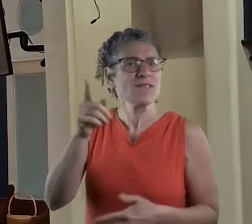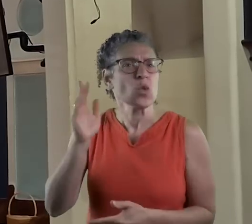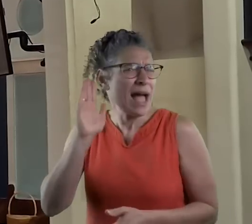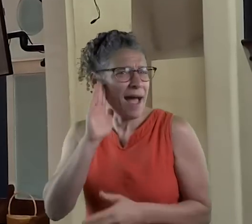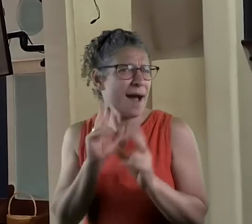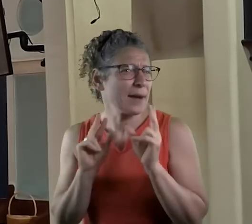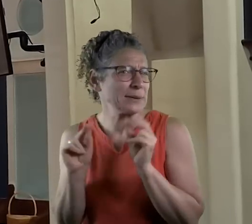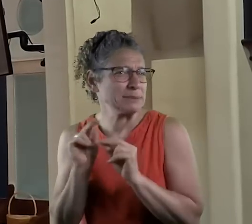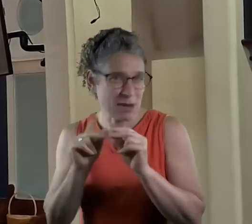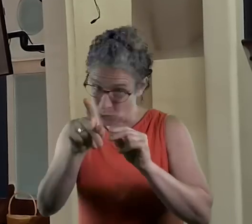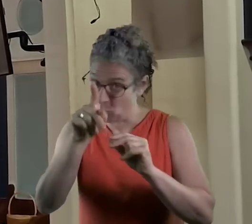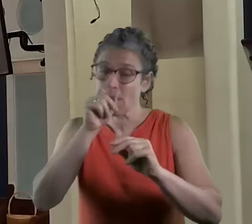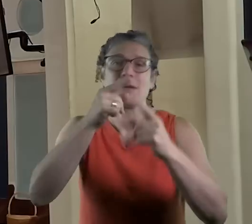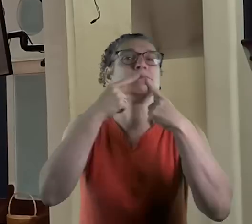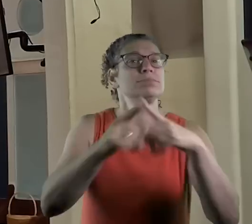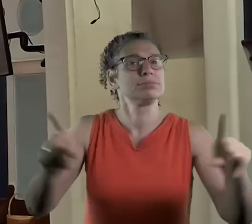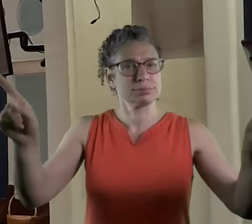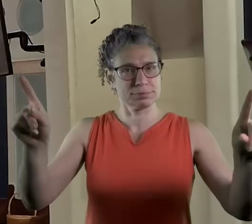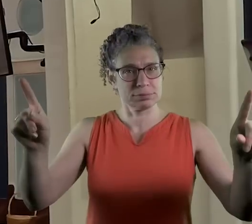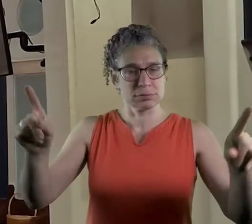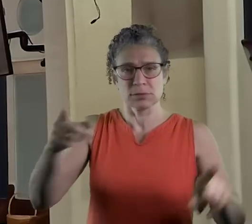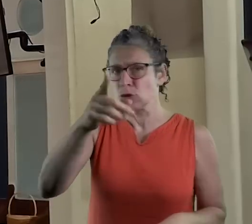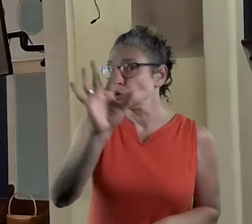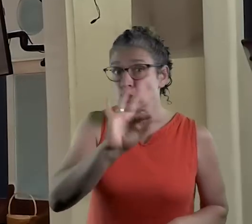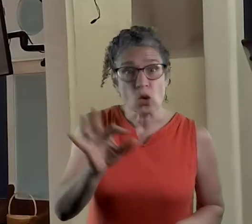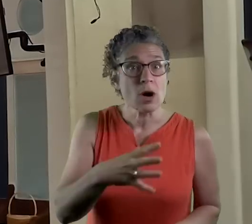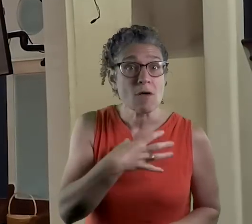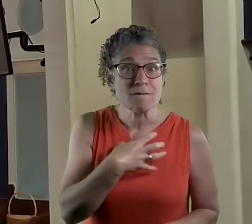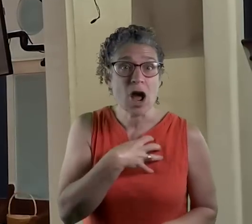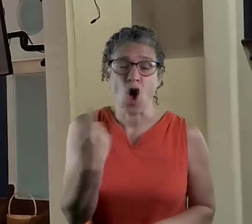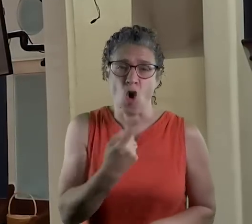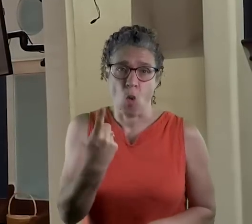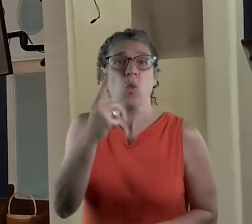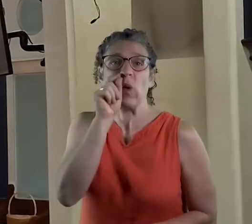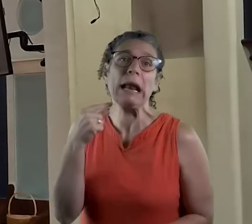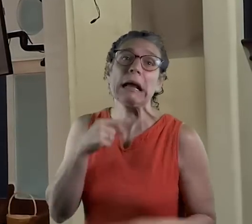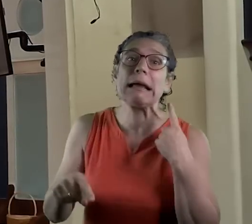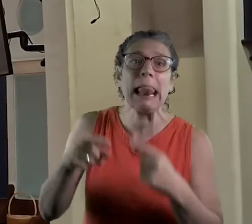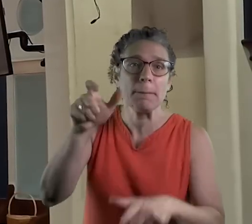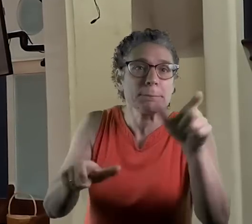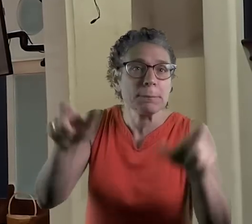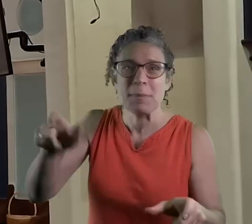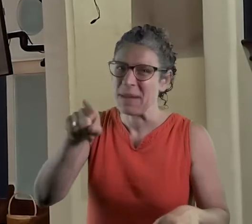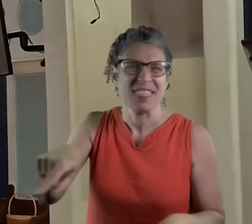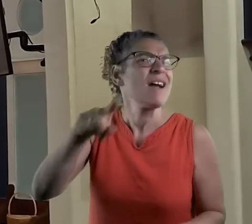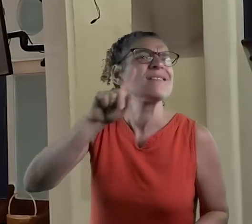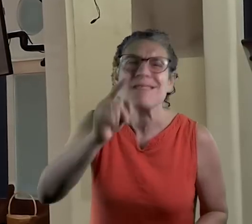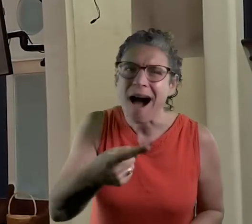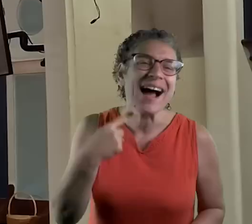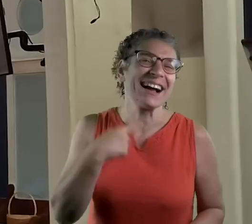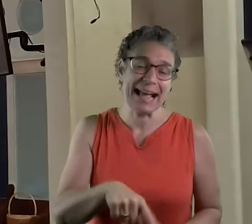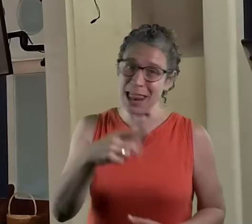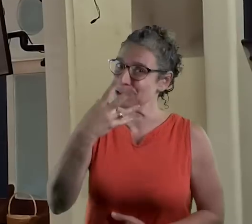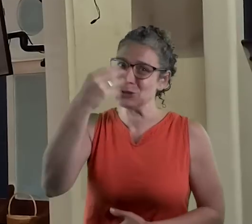whispered, proclaim from the housetops. Do not fear those who kill the body, but cannot kill the